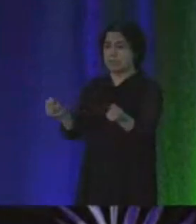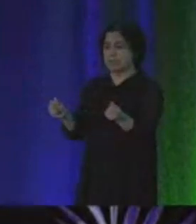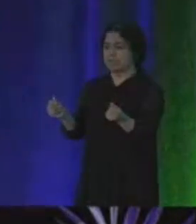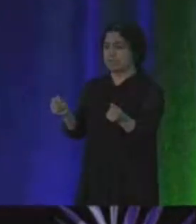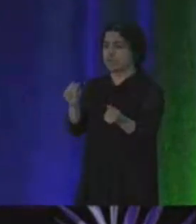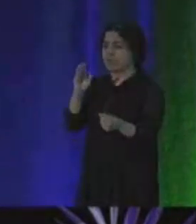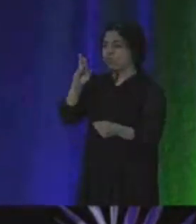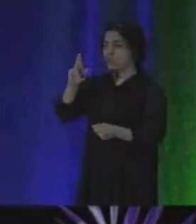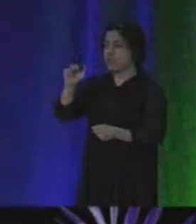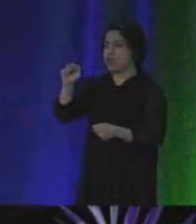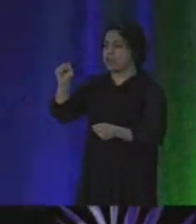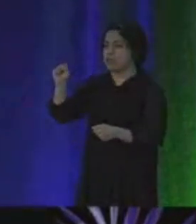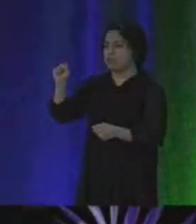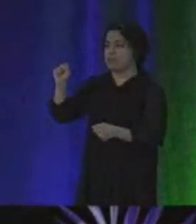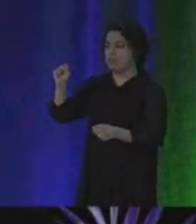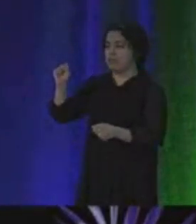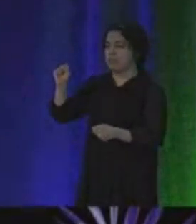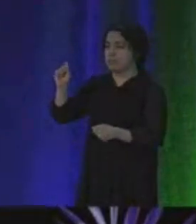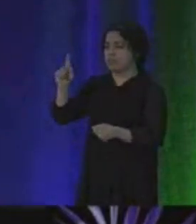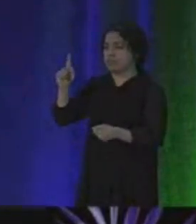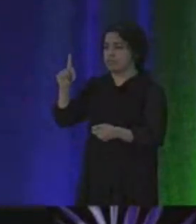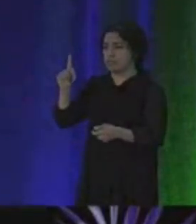know why that was in there, but this is